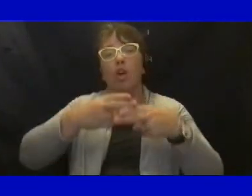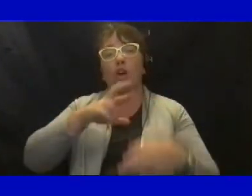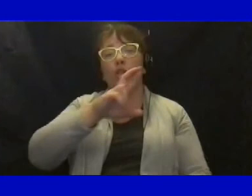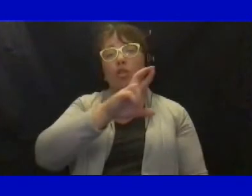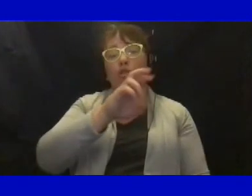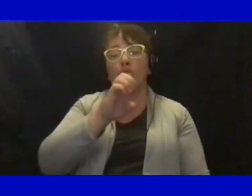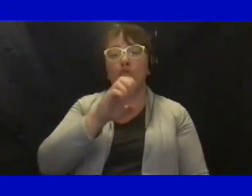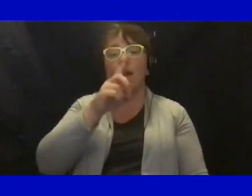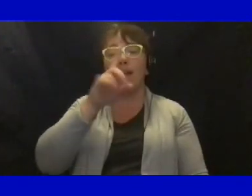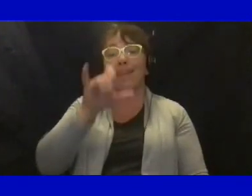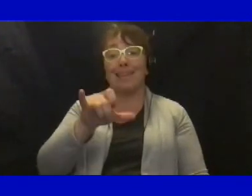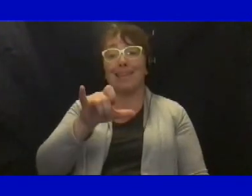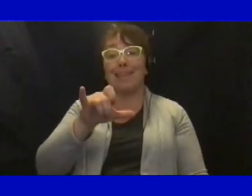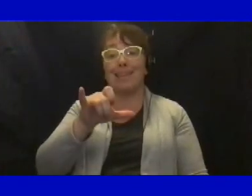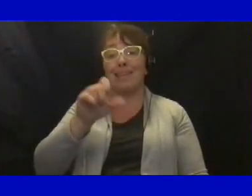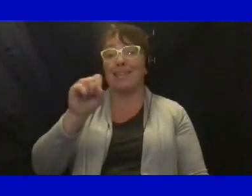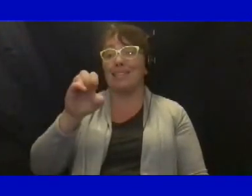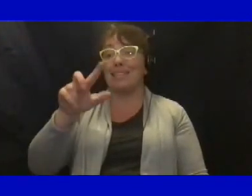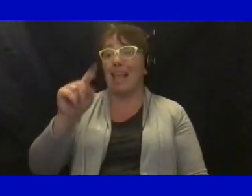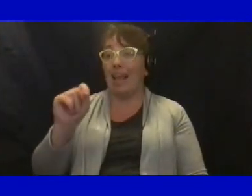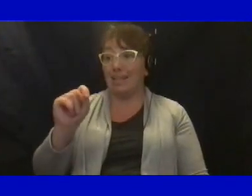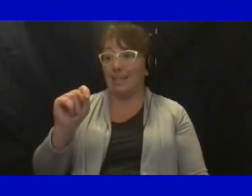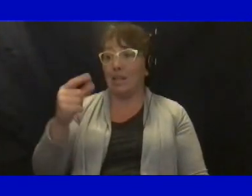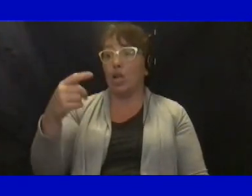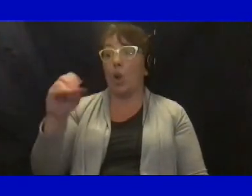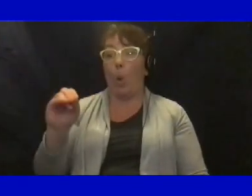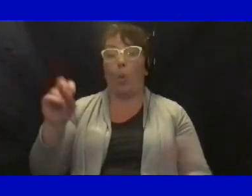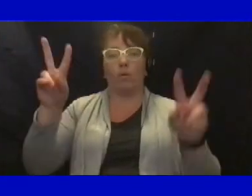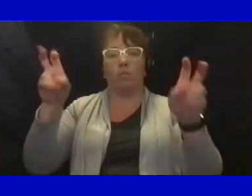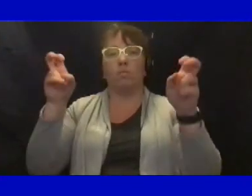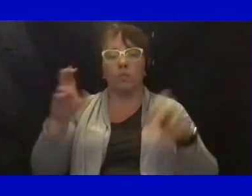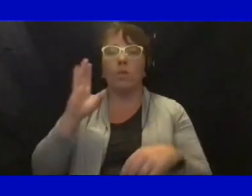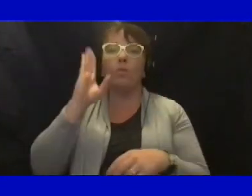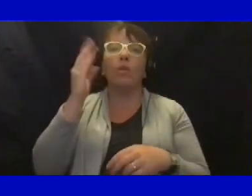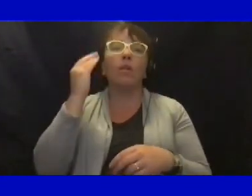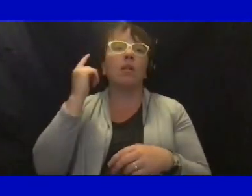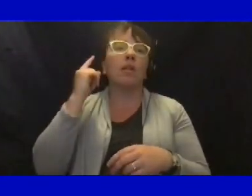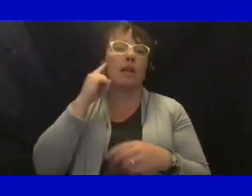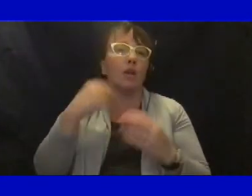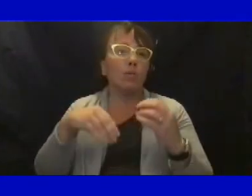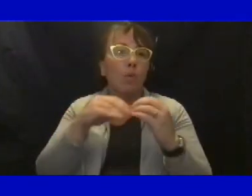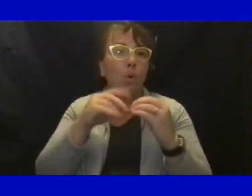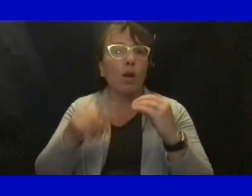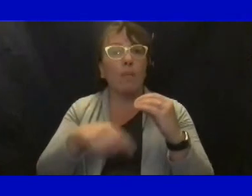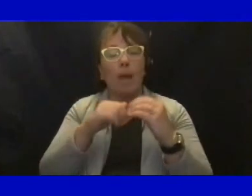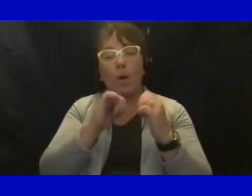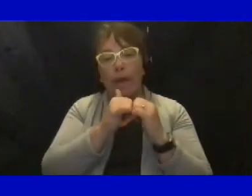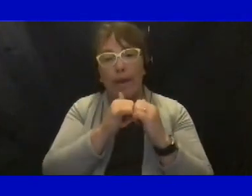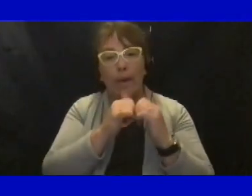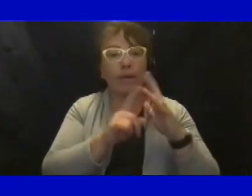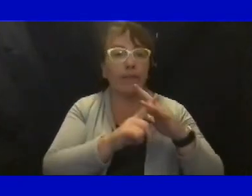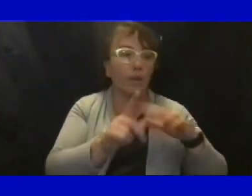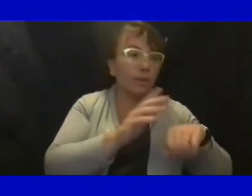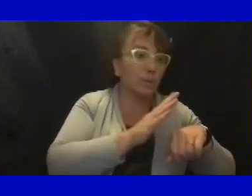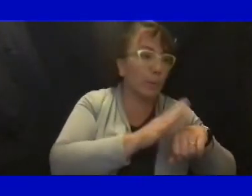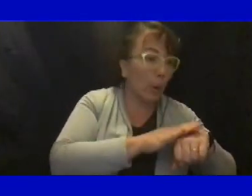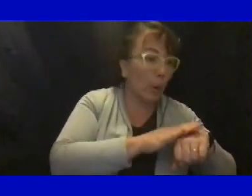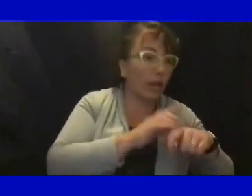you're going to hear about evacuation warnings, shelter in place, and evacuation